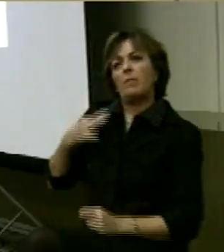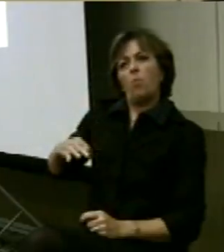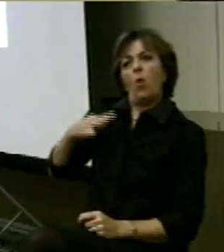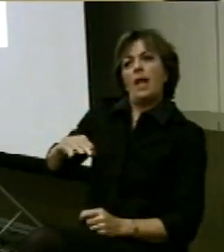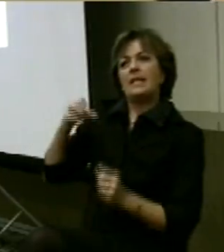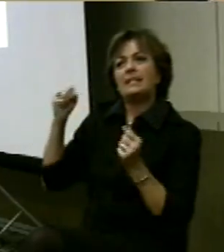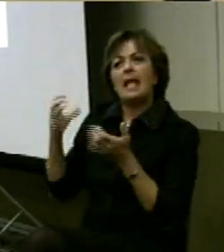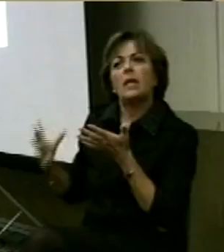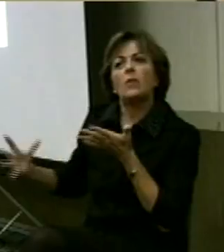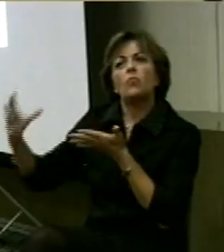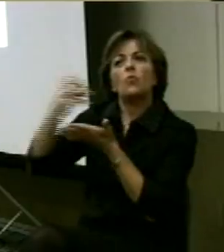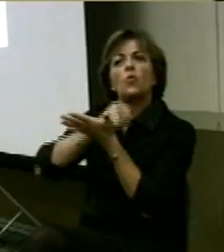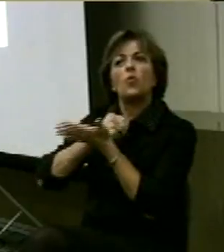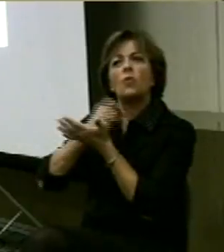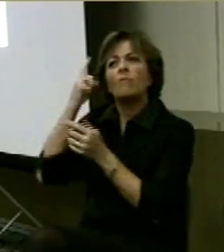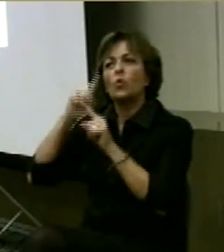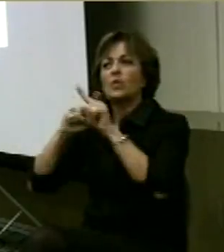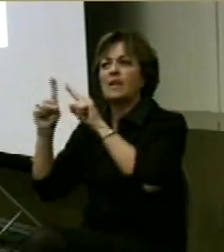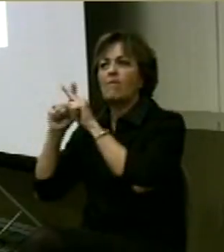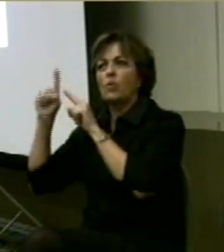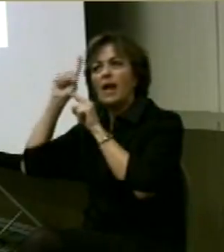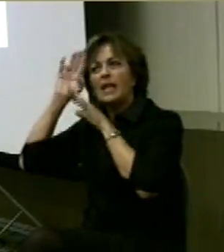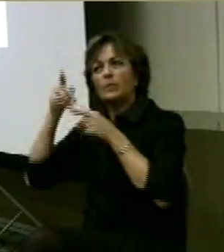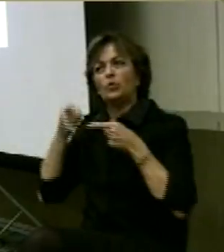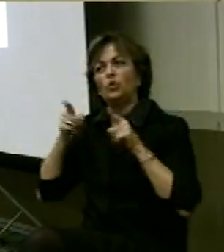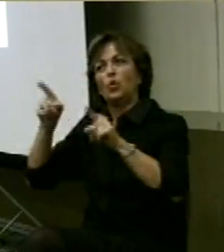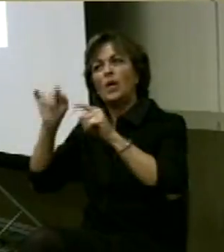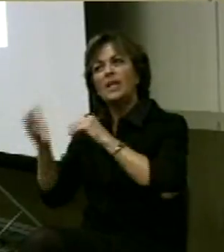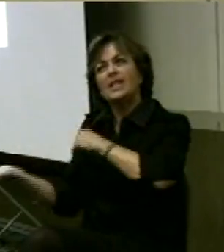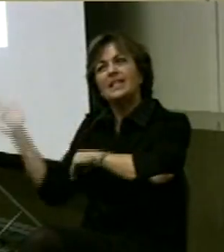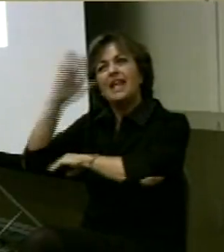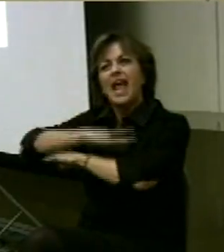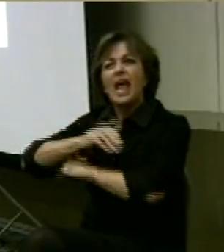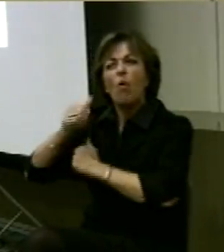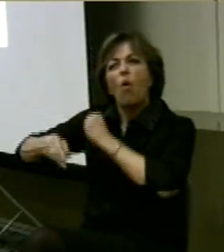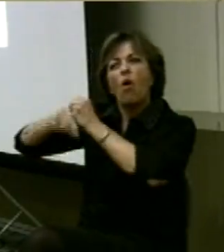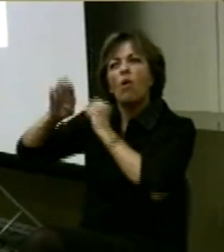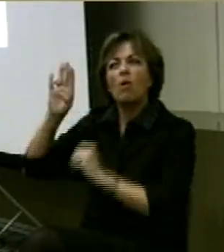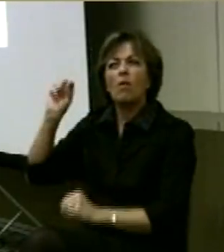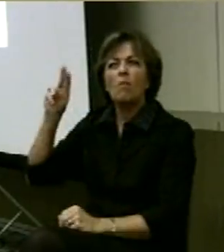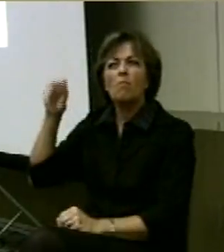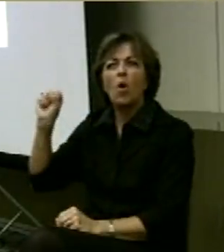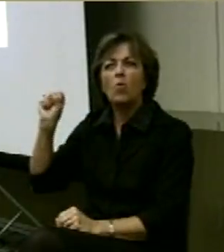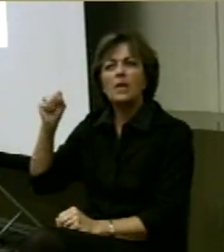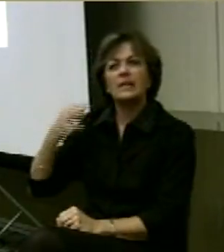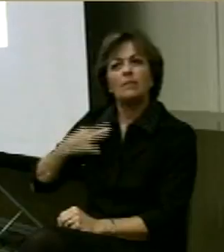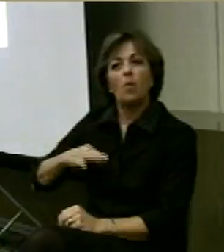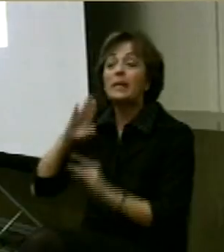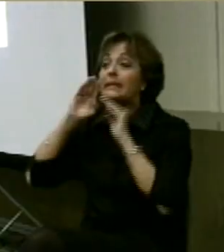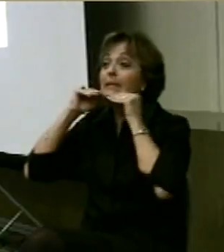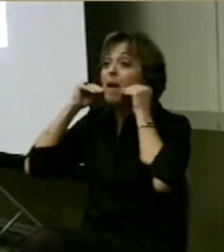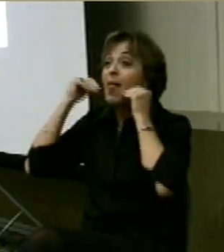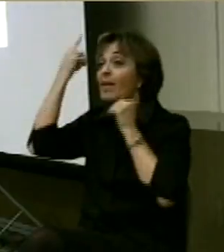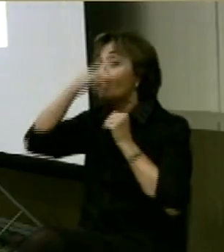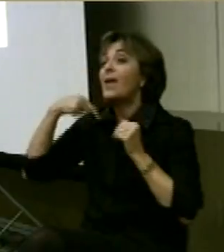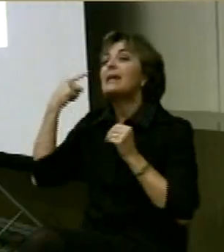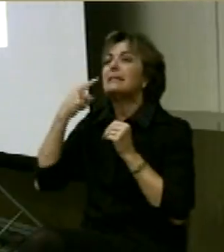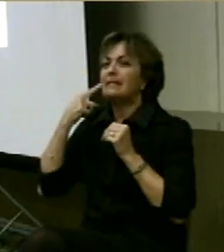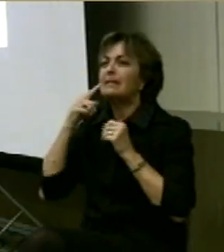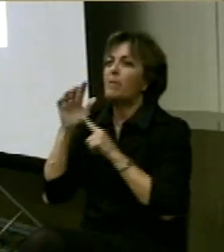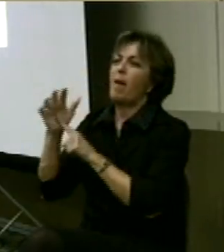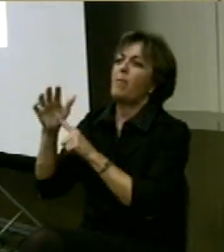different expectations throughout the day, or kind of bonus points. Smiley faces, very popular in an